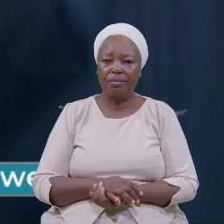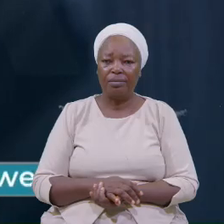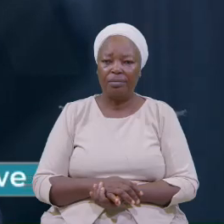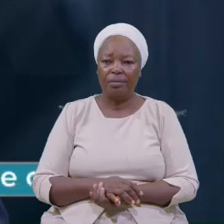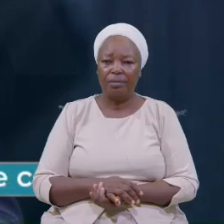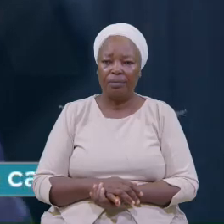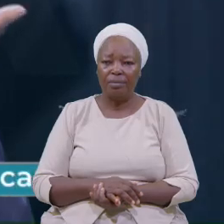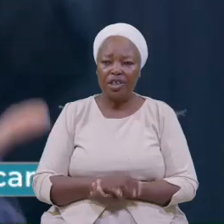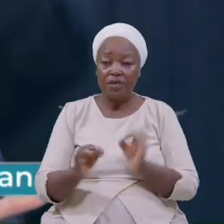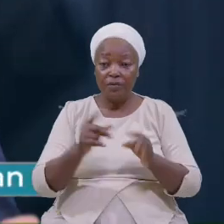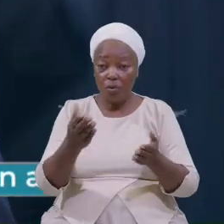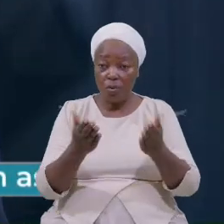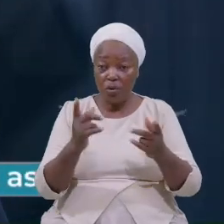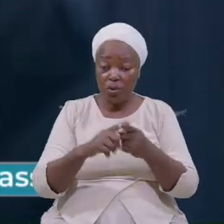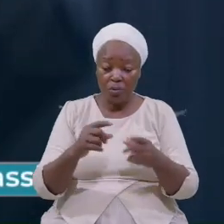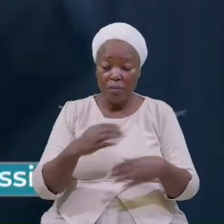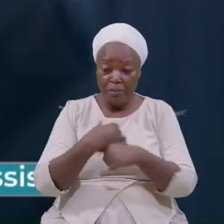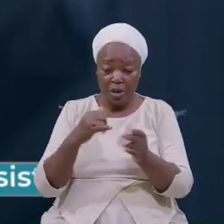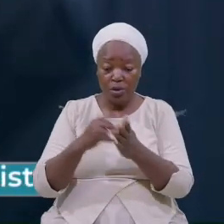If you want to get to heaven,